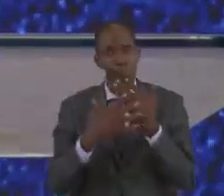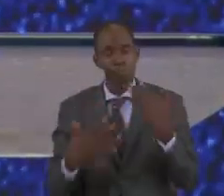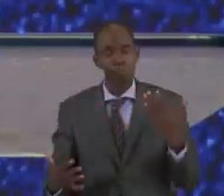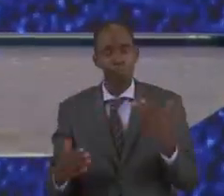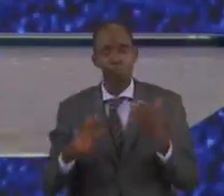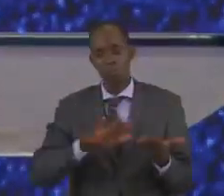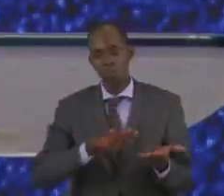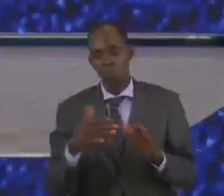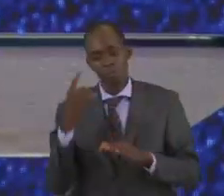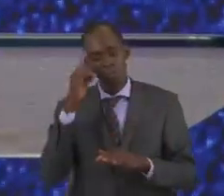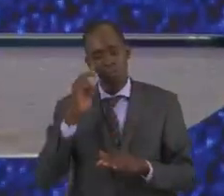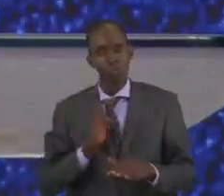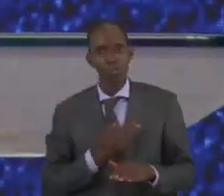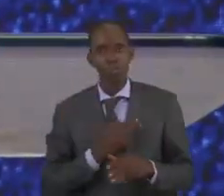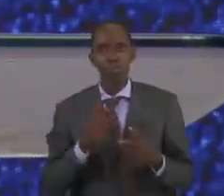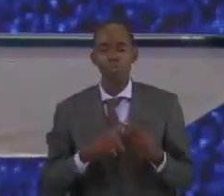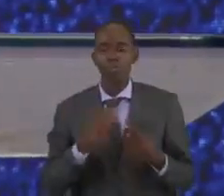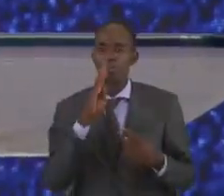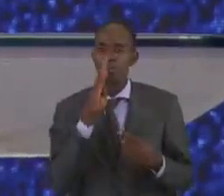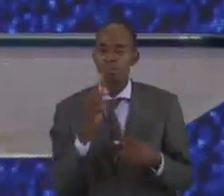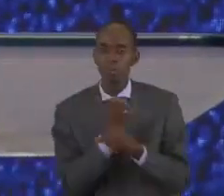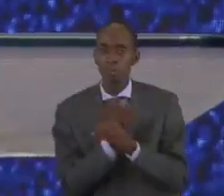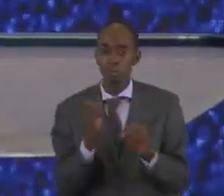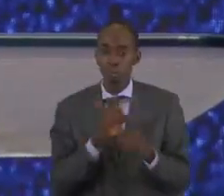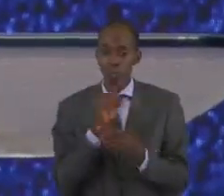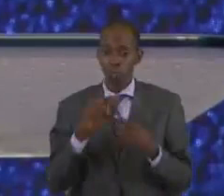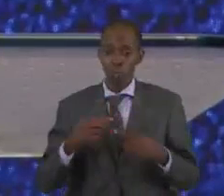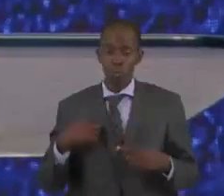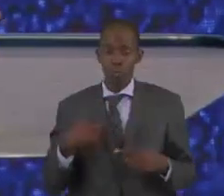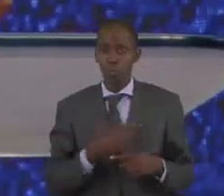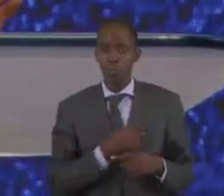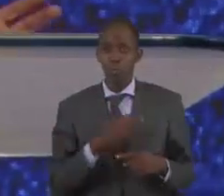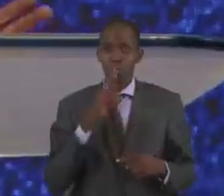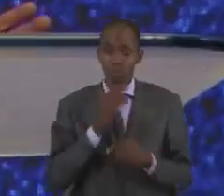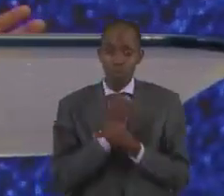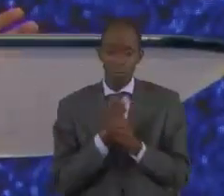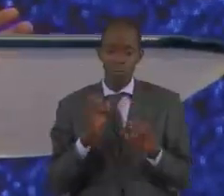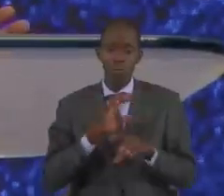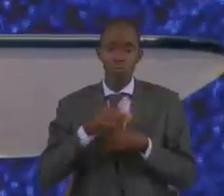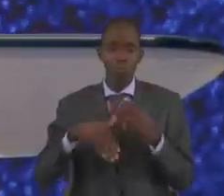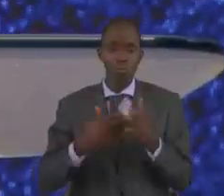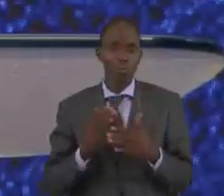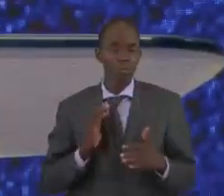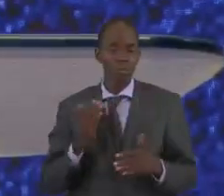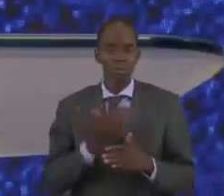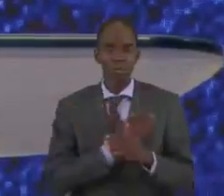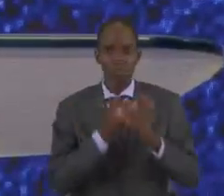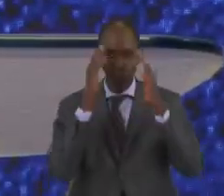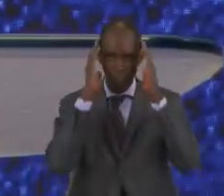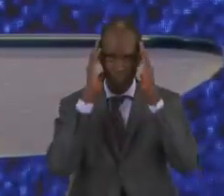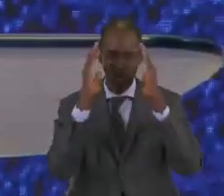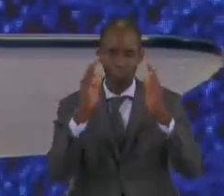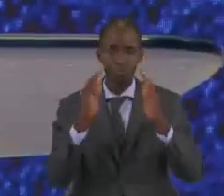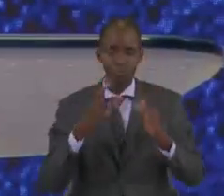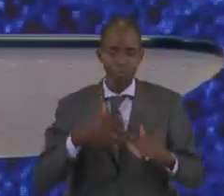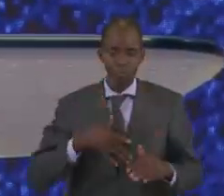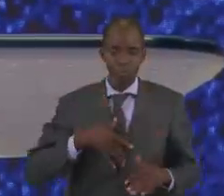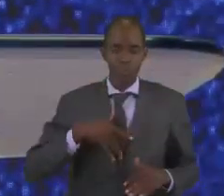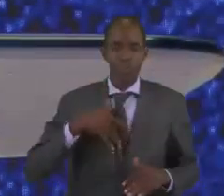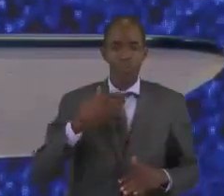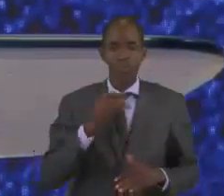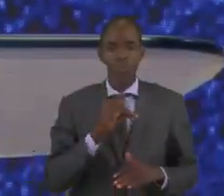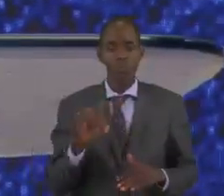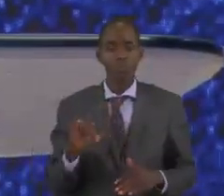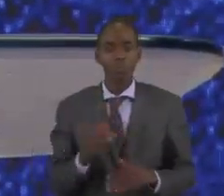that we might be saved. When we're saved, our whole attention, our whole affection then